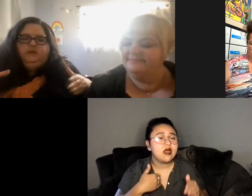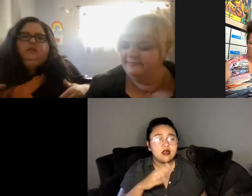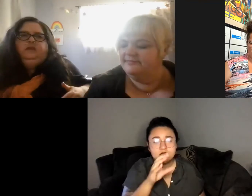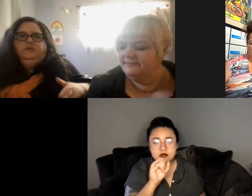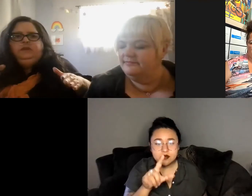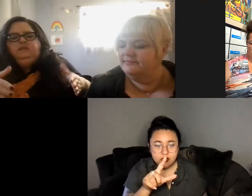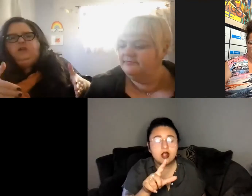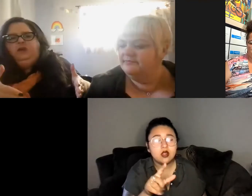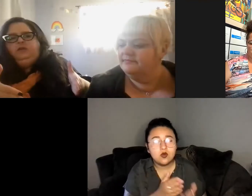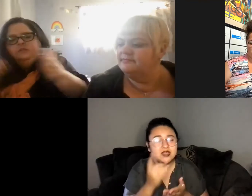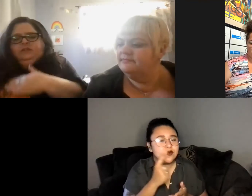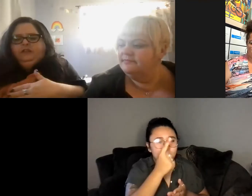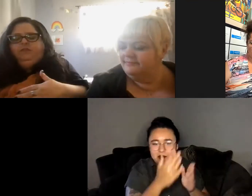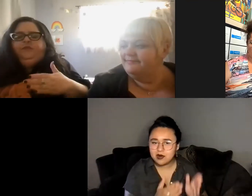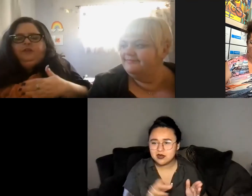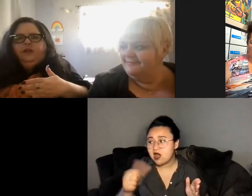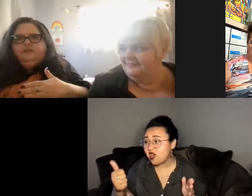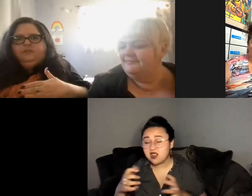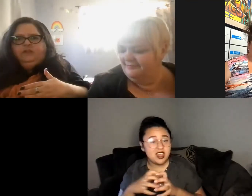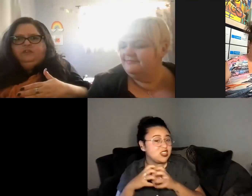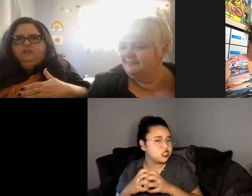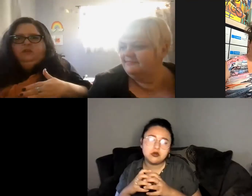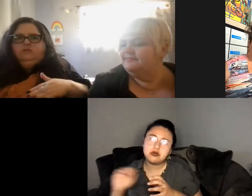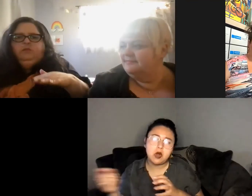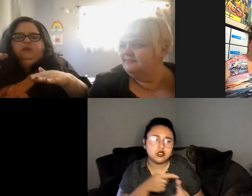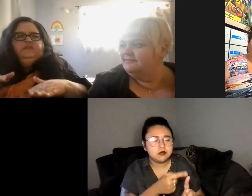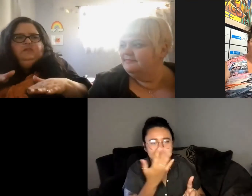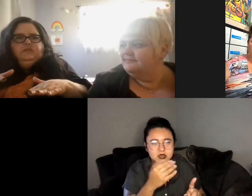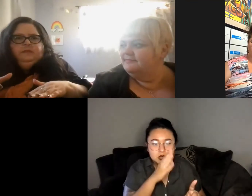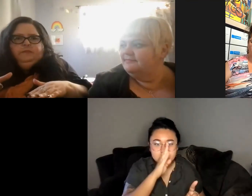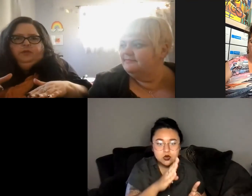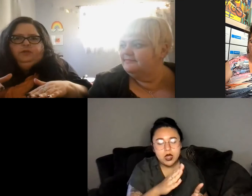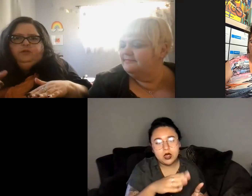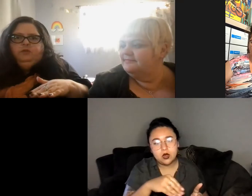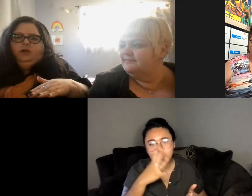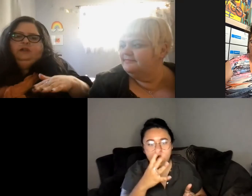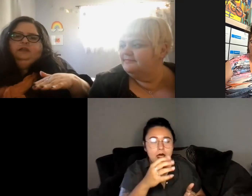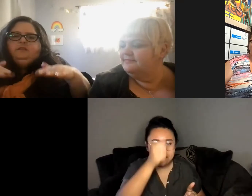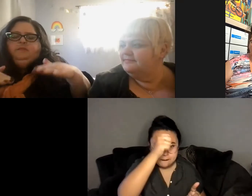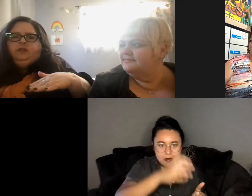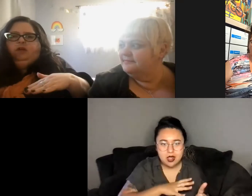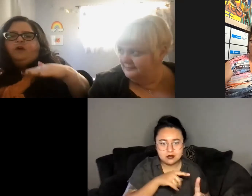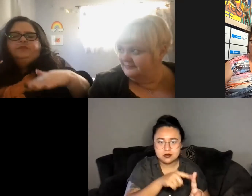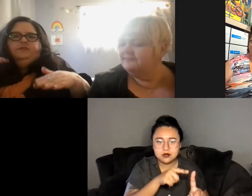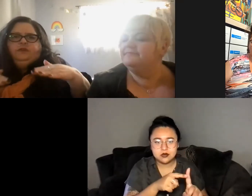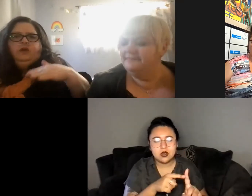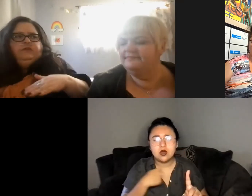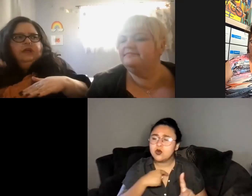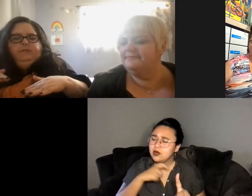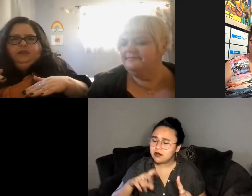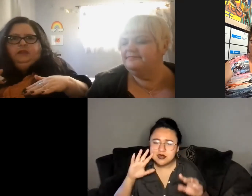whatsoever. We need to go like the full other direction. We want to center the people who are in the middle of all